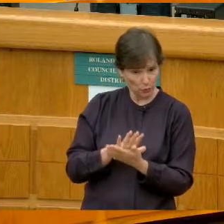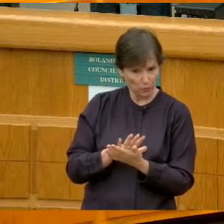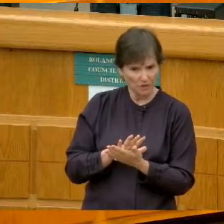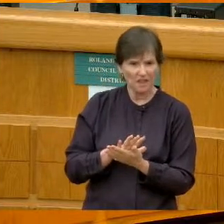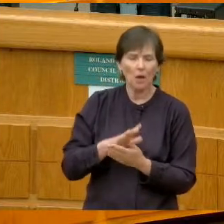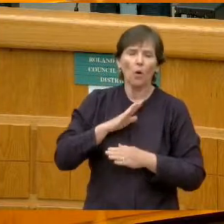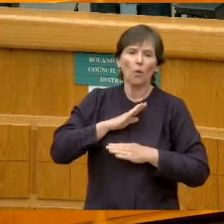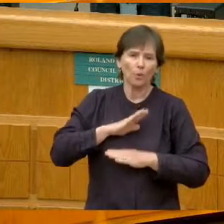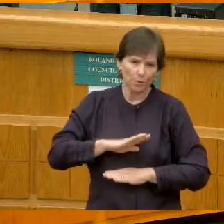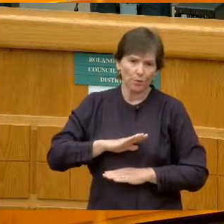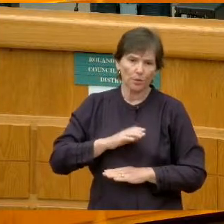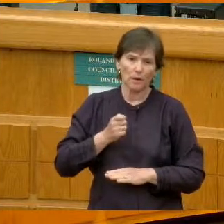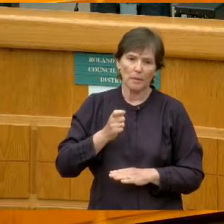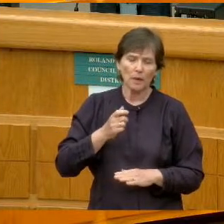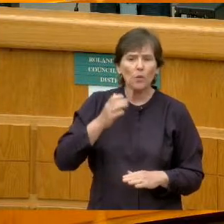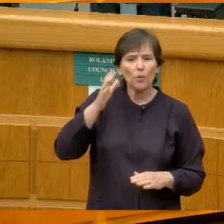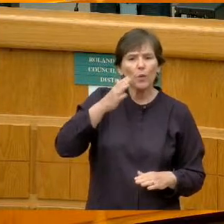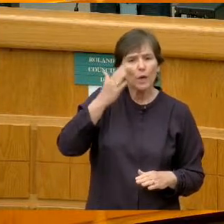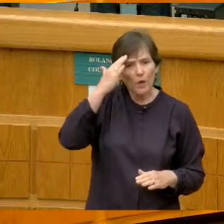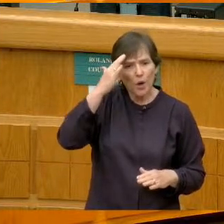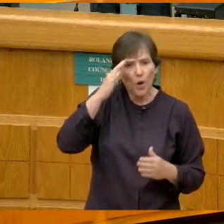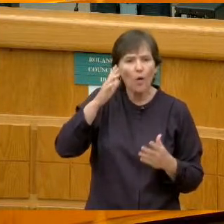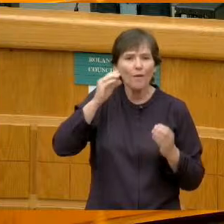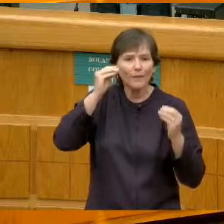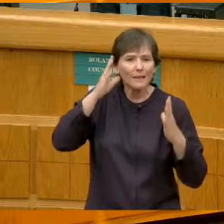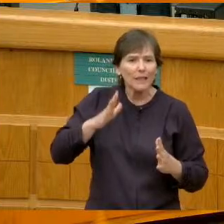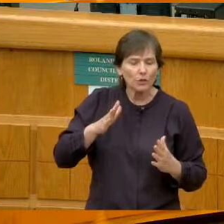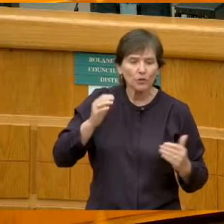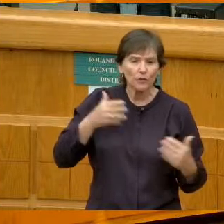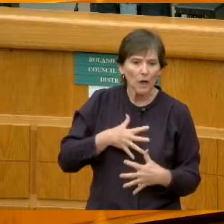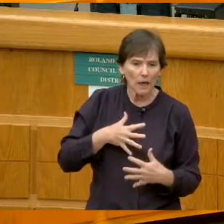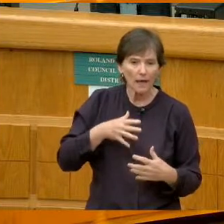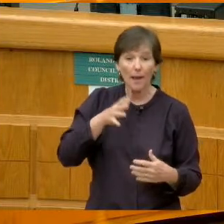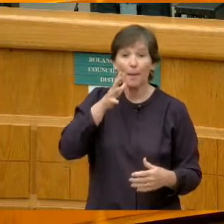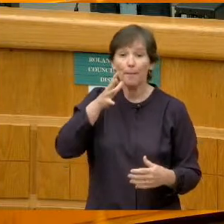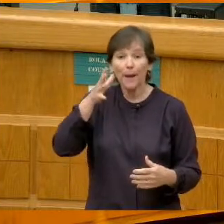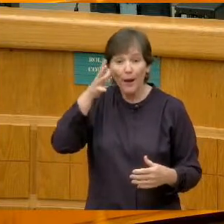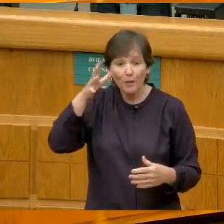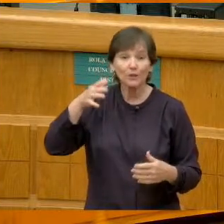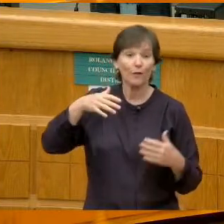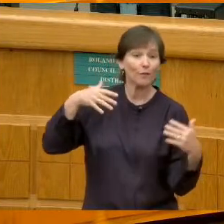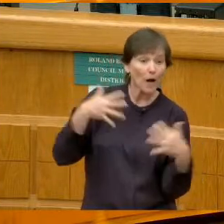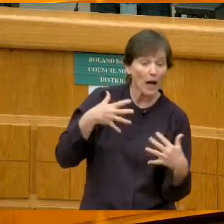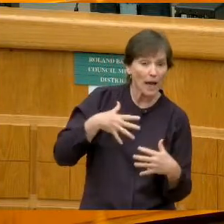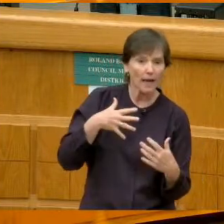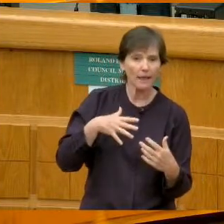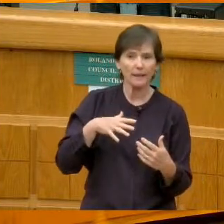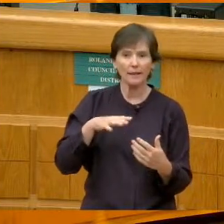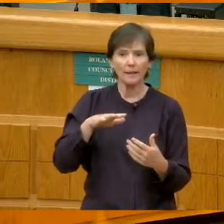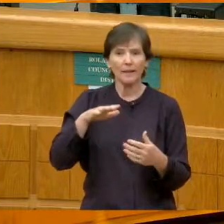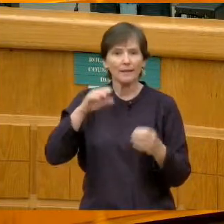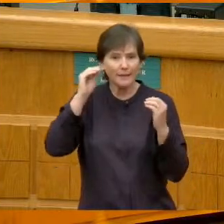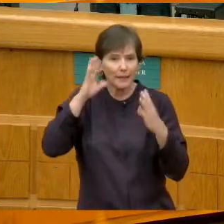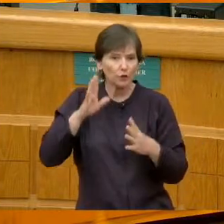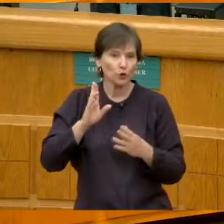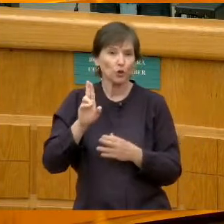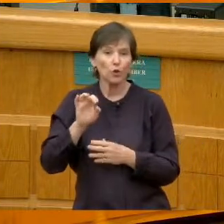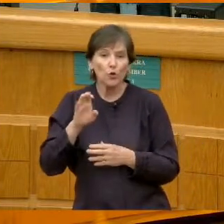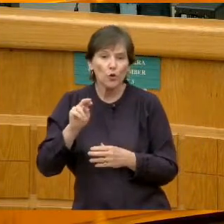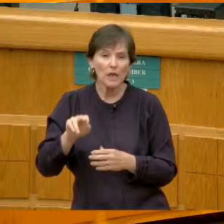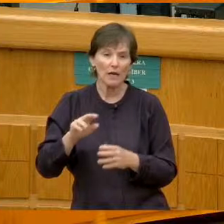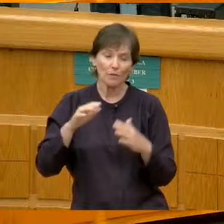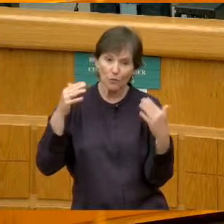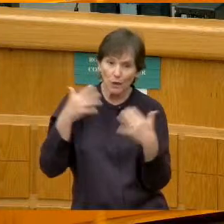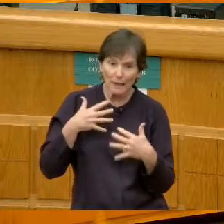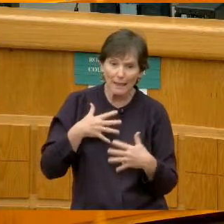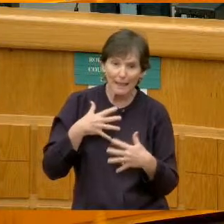know the parents are scared. We know the teachers are scared. The teacher unions are scared. So this gives everybody a little bit more time, while at the same time